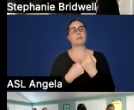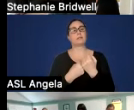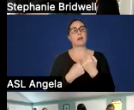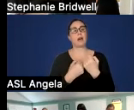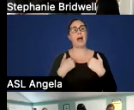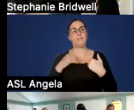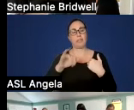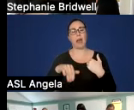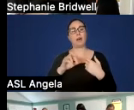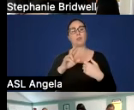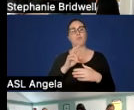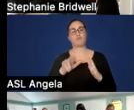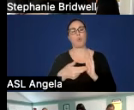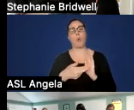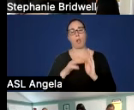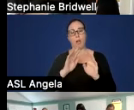slide.